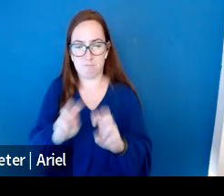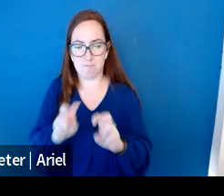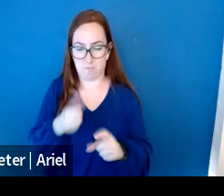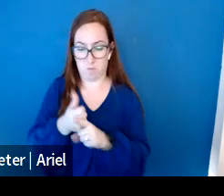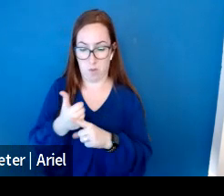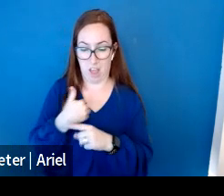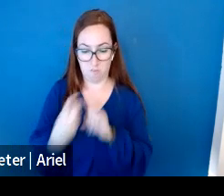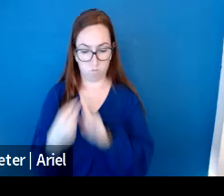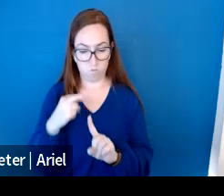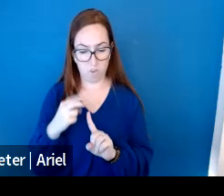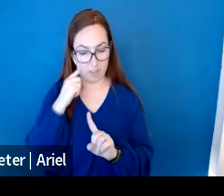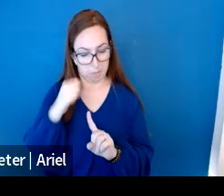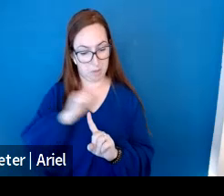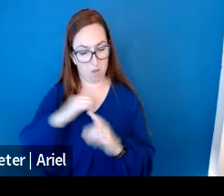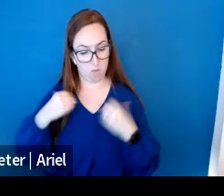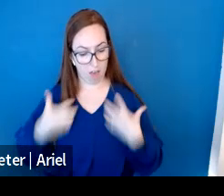oneself.